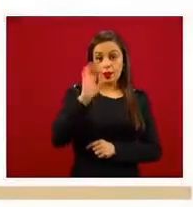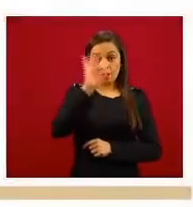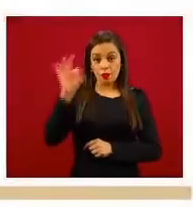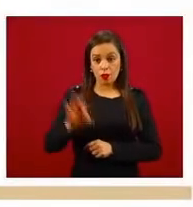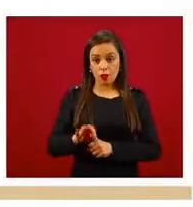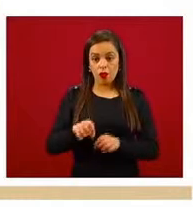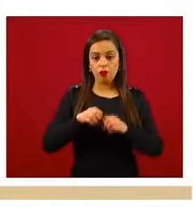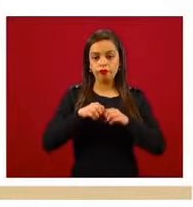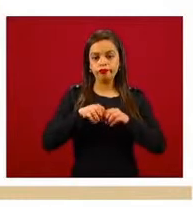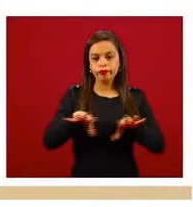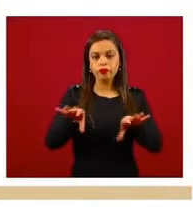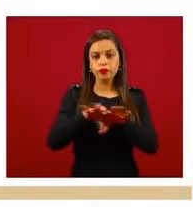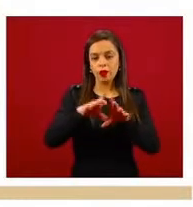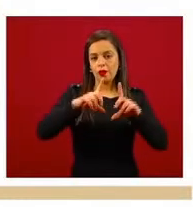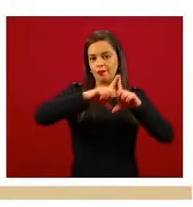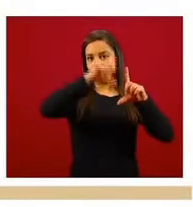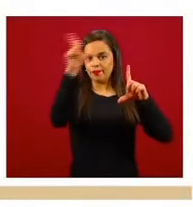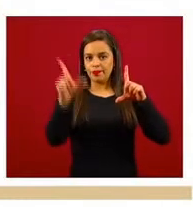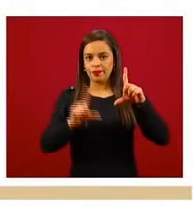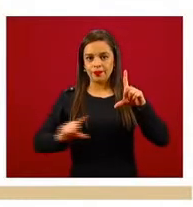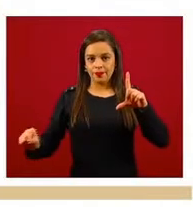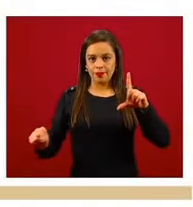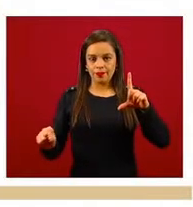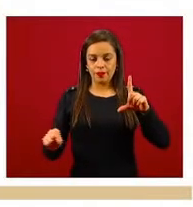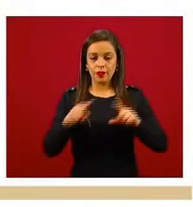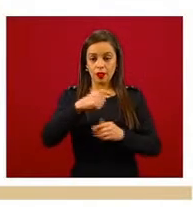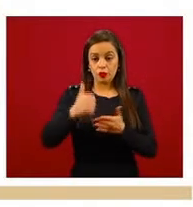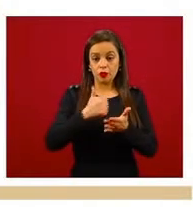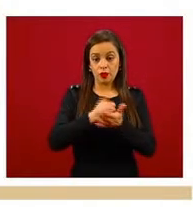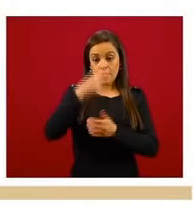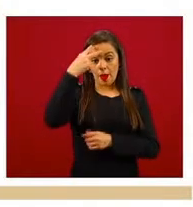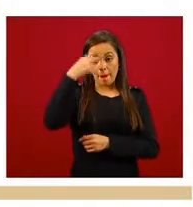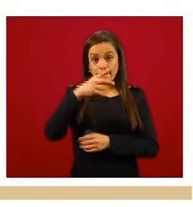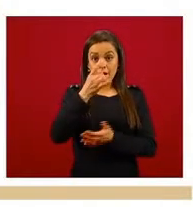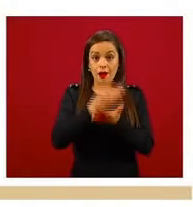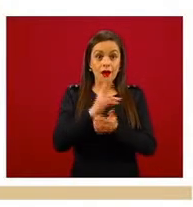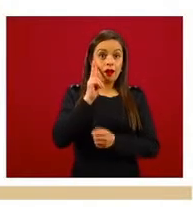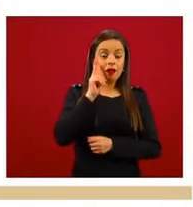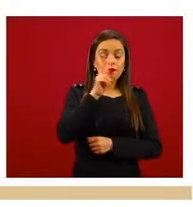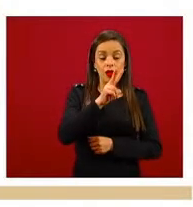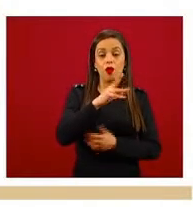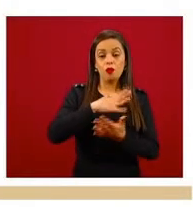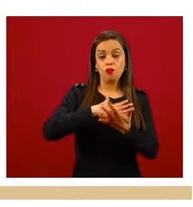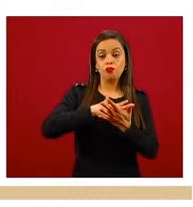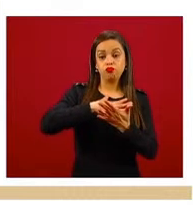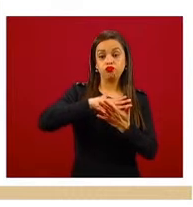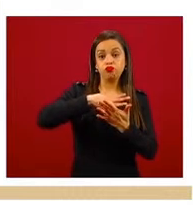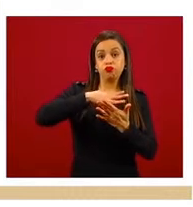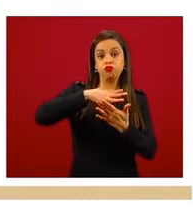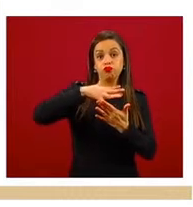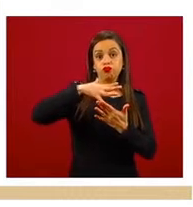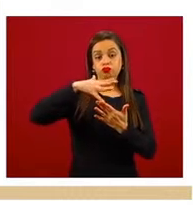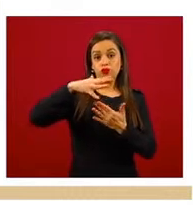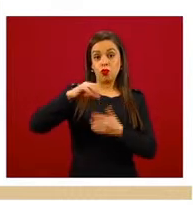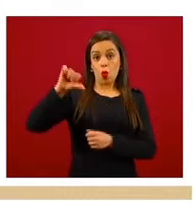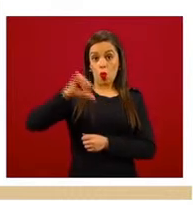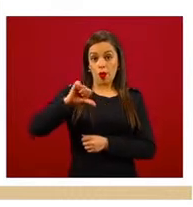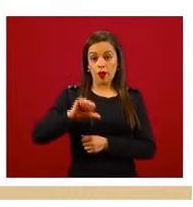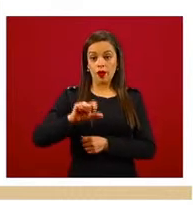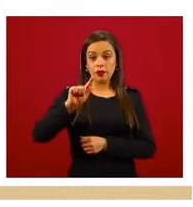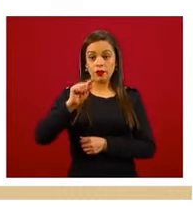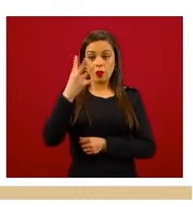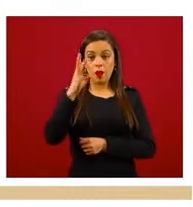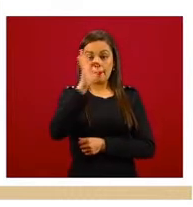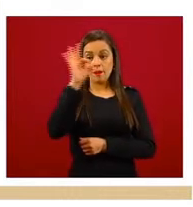slide, I'm going to show you this 39% distributed at a national level. You can see how Mexico City has had an important